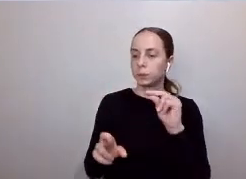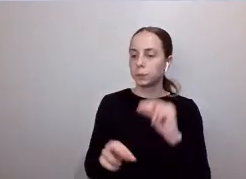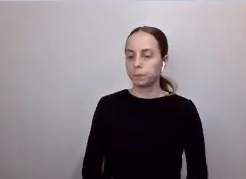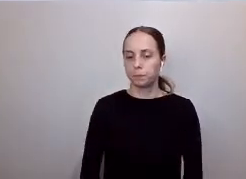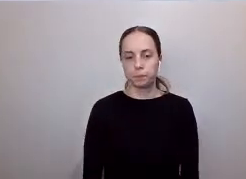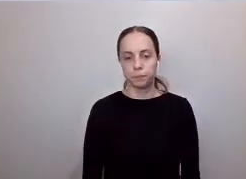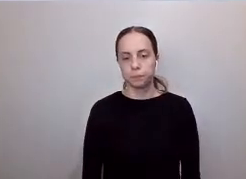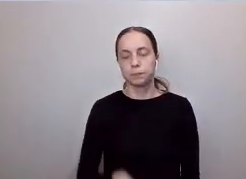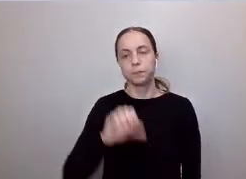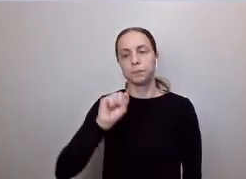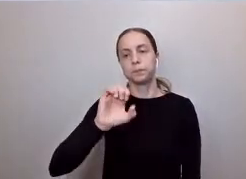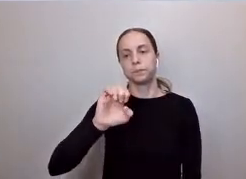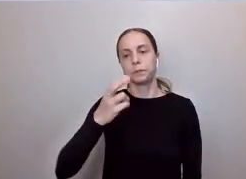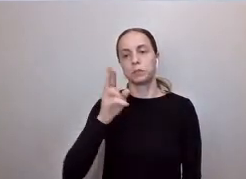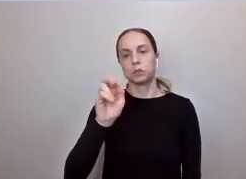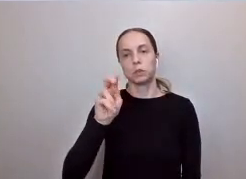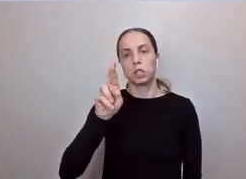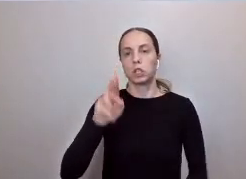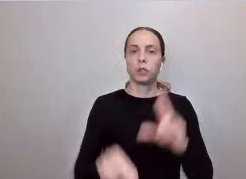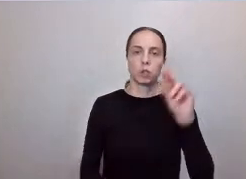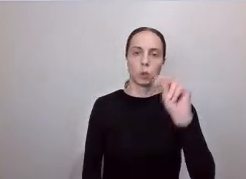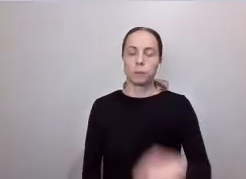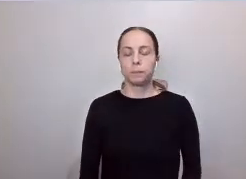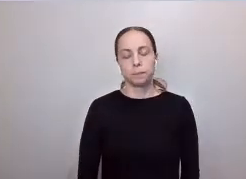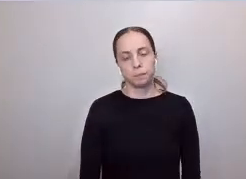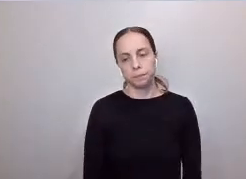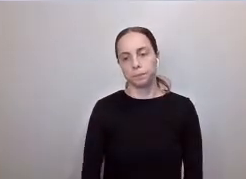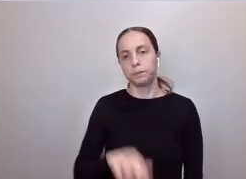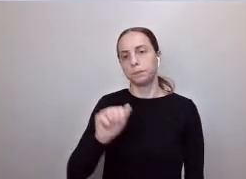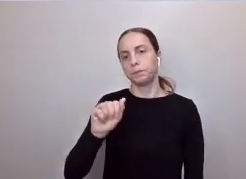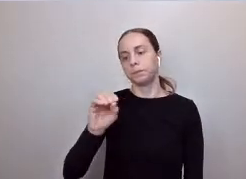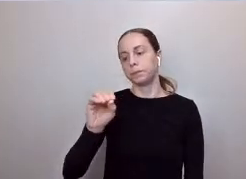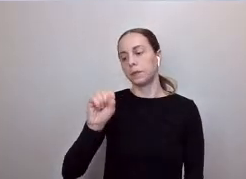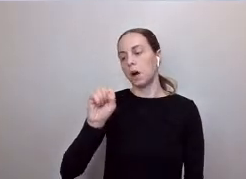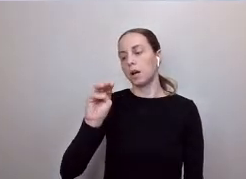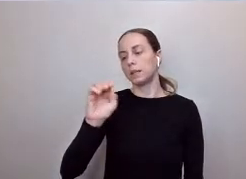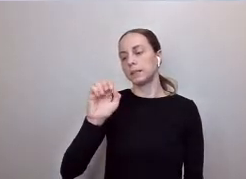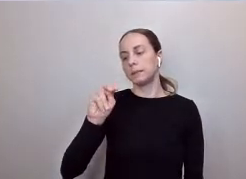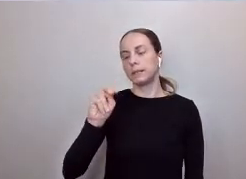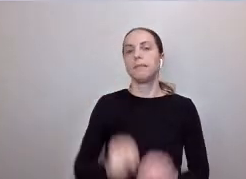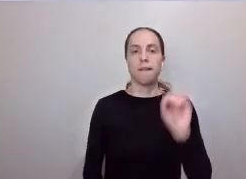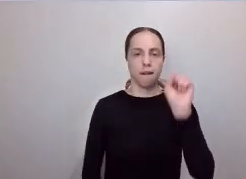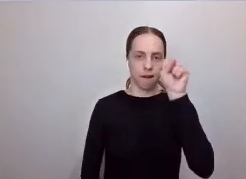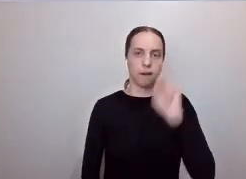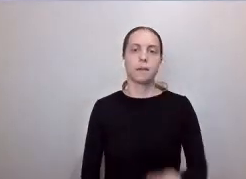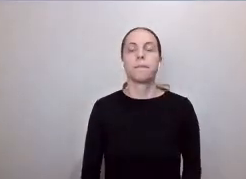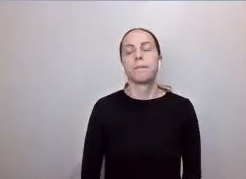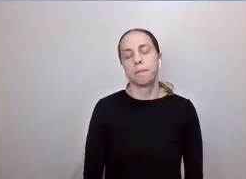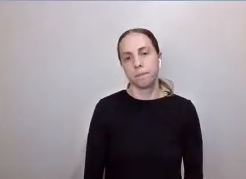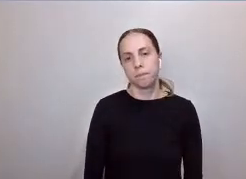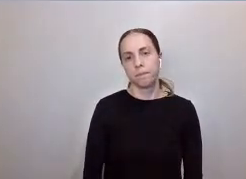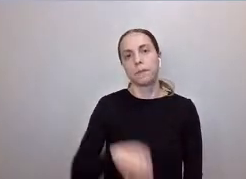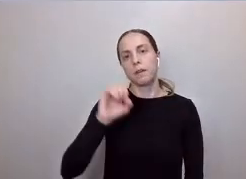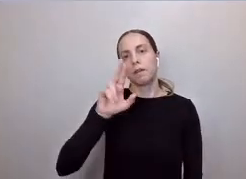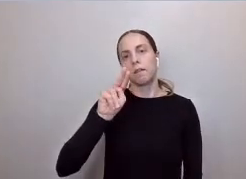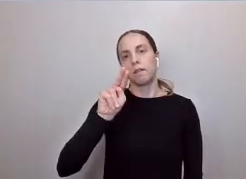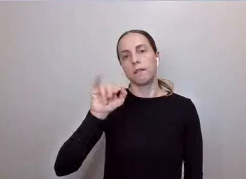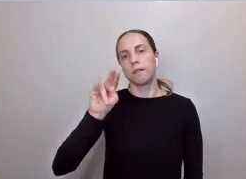No. Councilmember Osmond. Aye. Councilmember Cunningham.